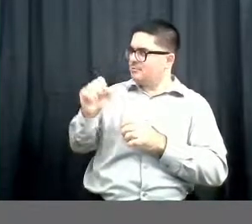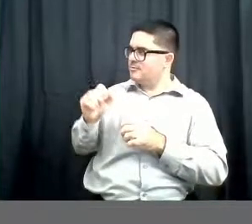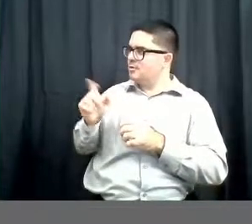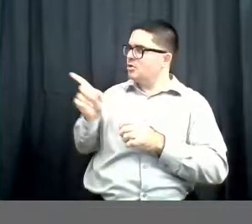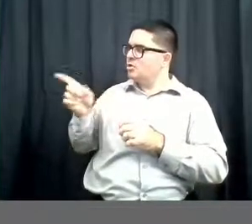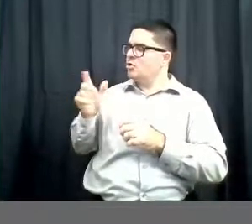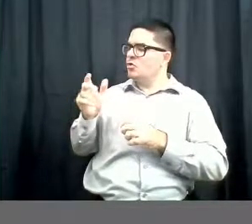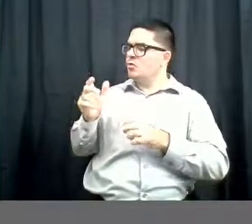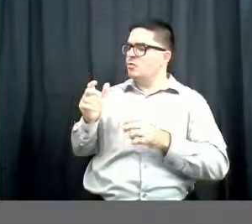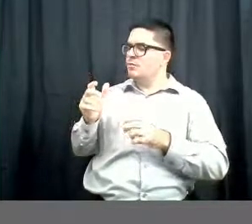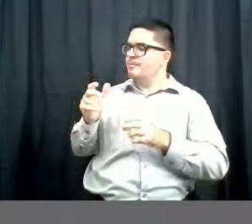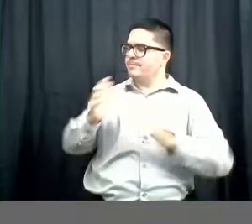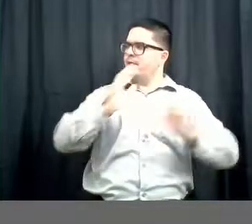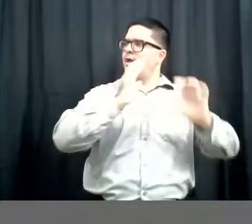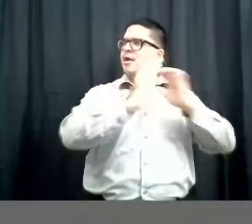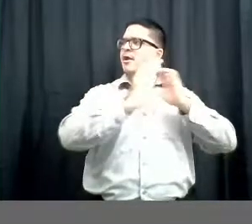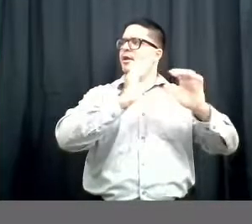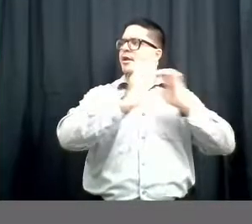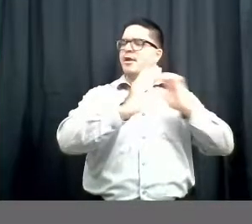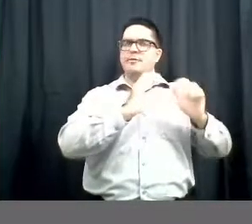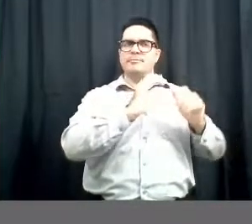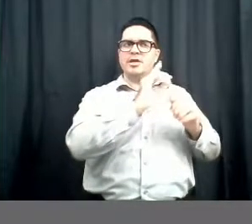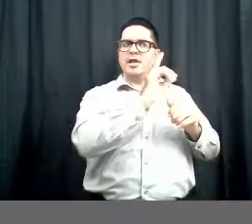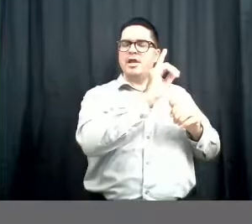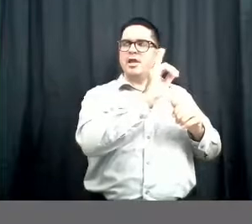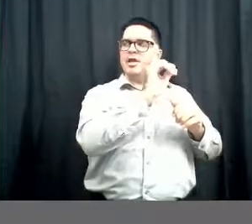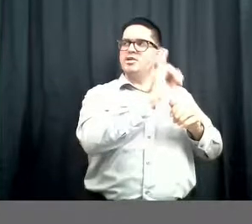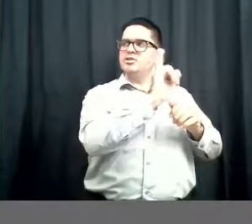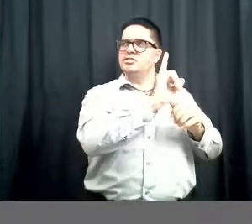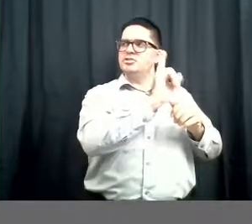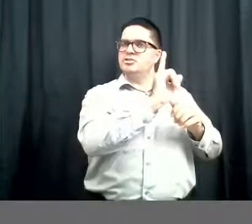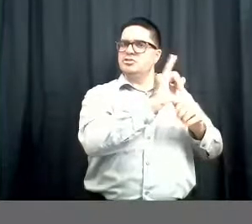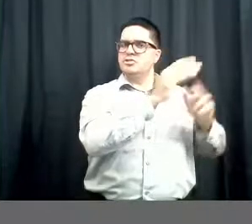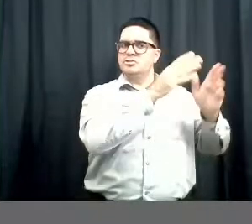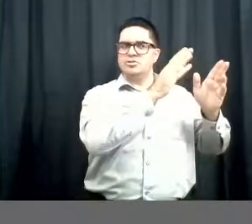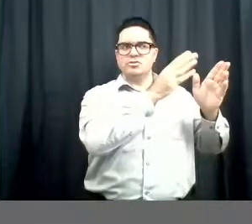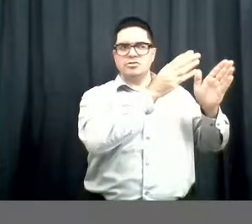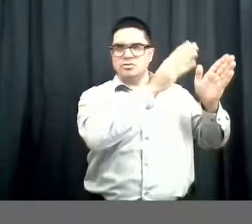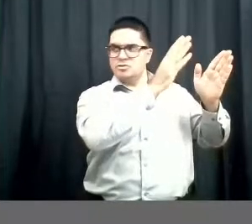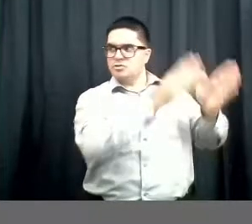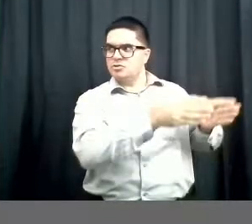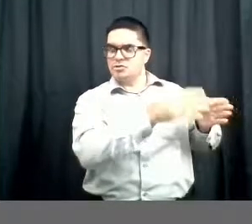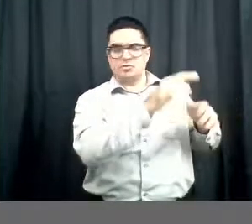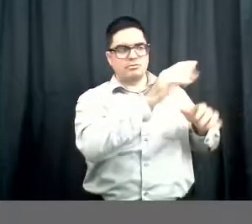on the progress that you all have made on debt restructuring?